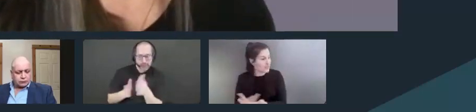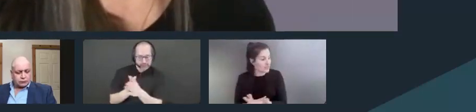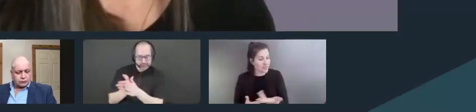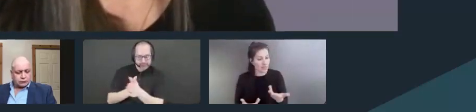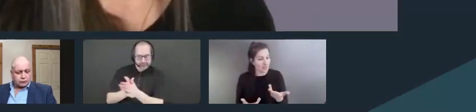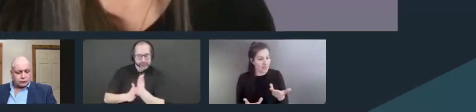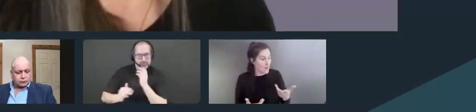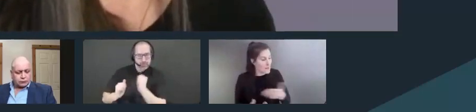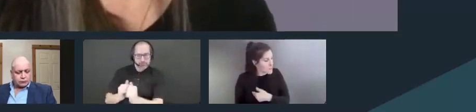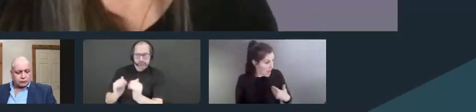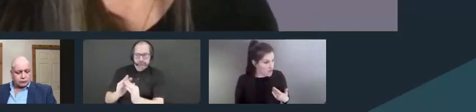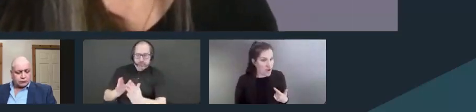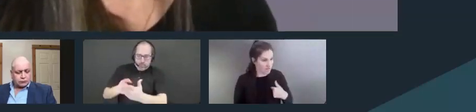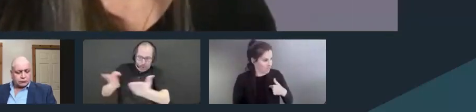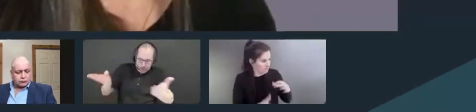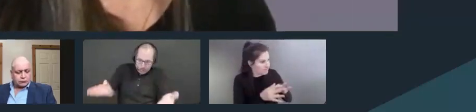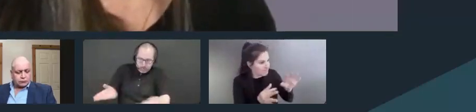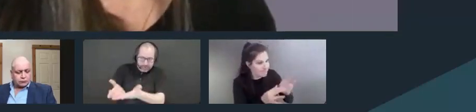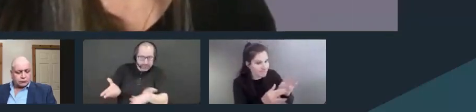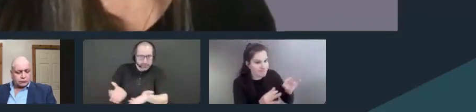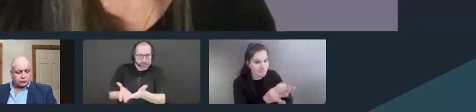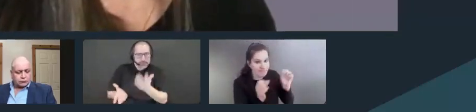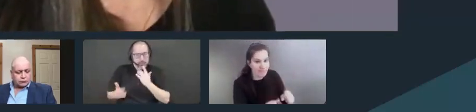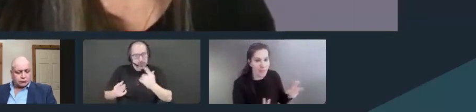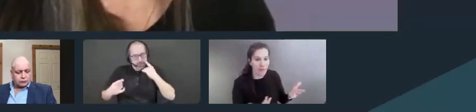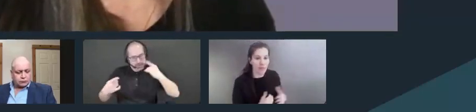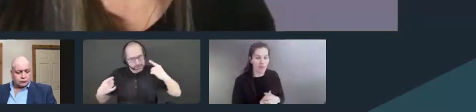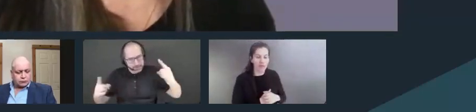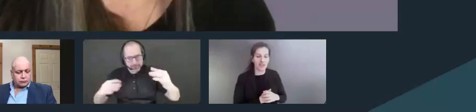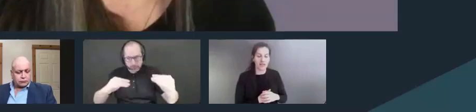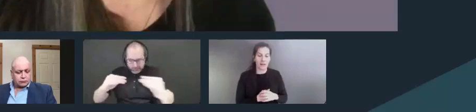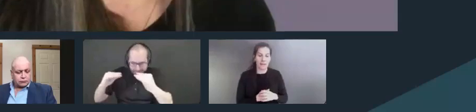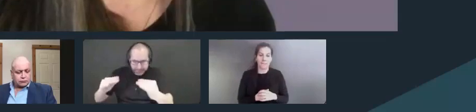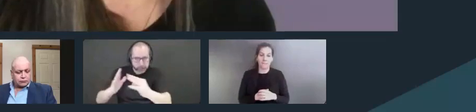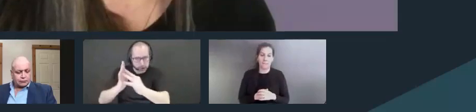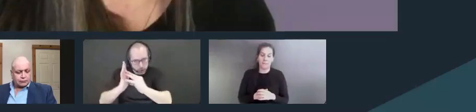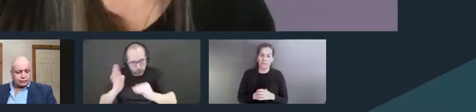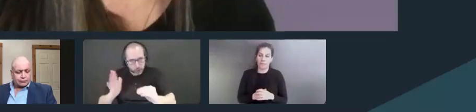for effective teaching and learning of Indigenous languages.